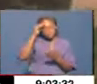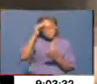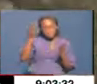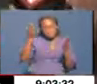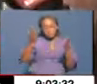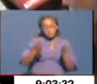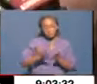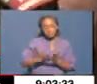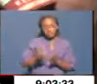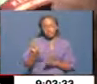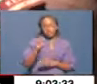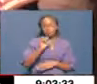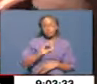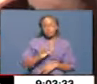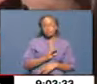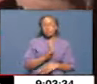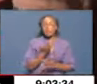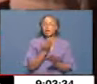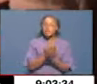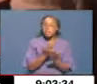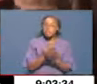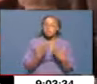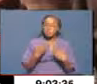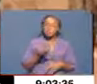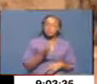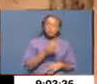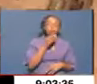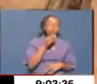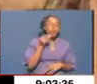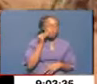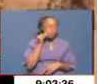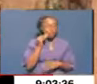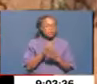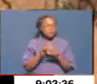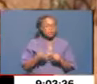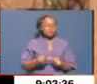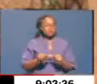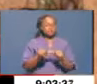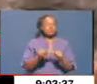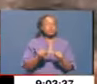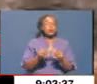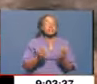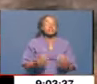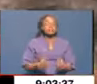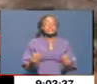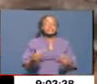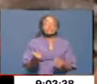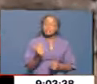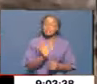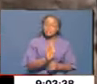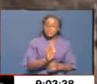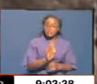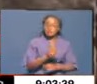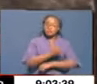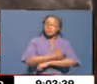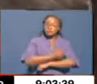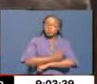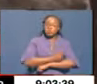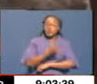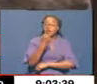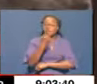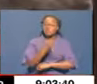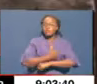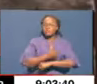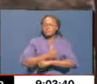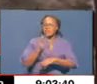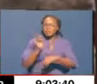George Natembeya persuading residents to return home and allow their children back to school. Wakati ile shule tano ambazo ziliathirika